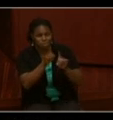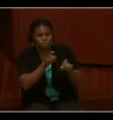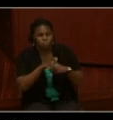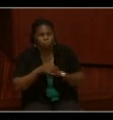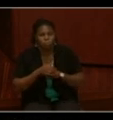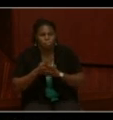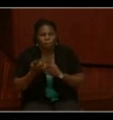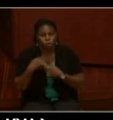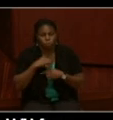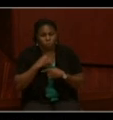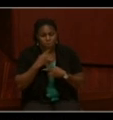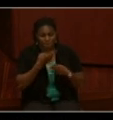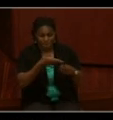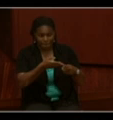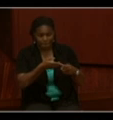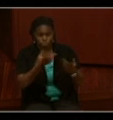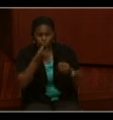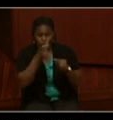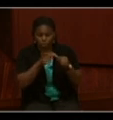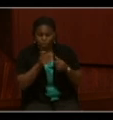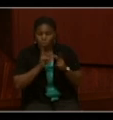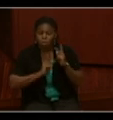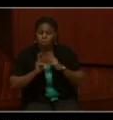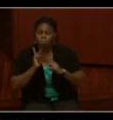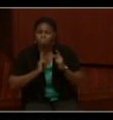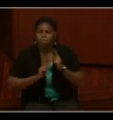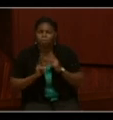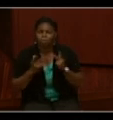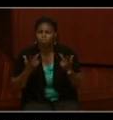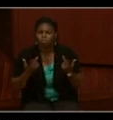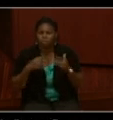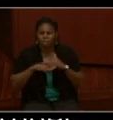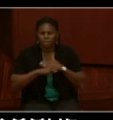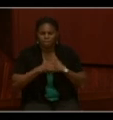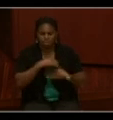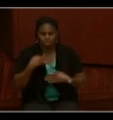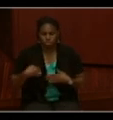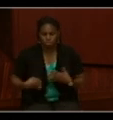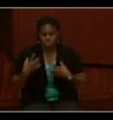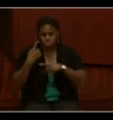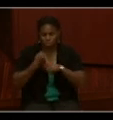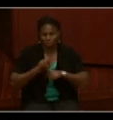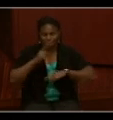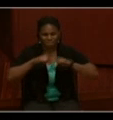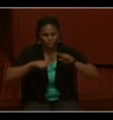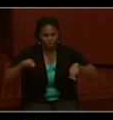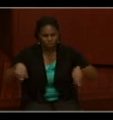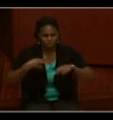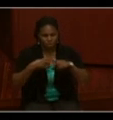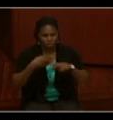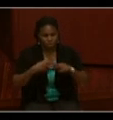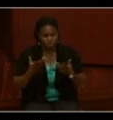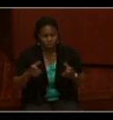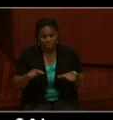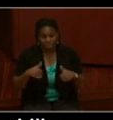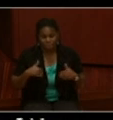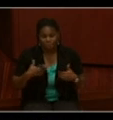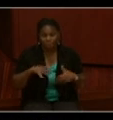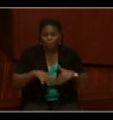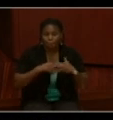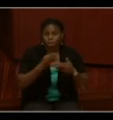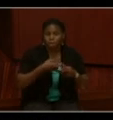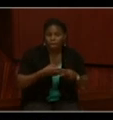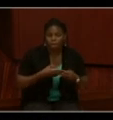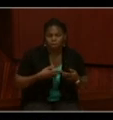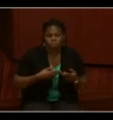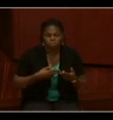say names, keep in mind that people in the Chinese traditions had various names. They could have had a married name,